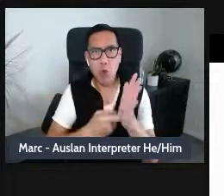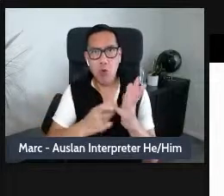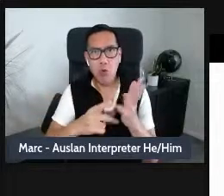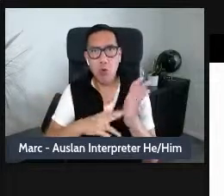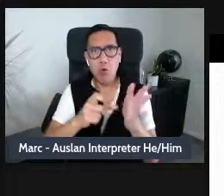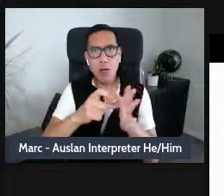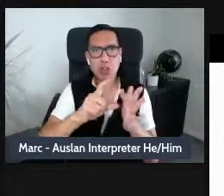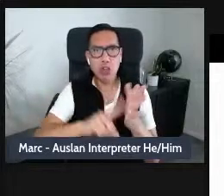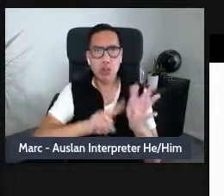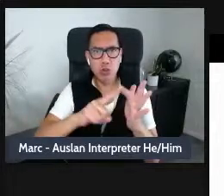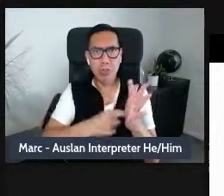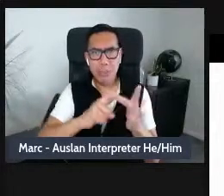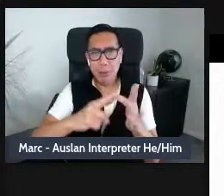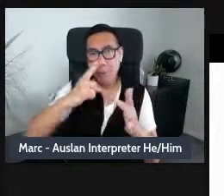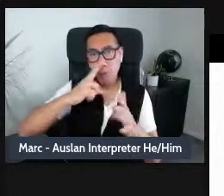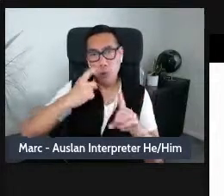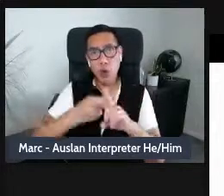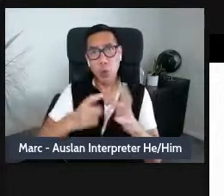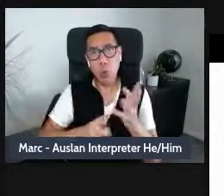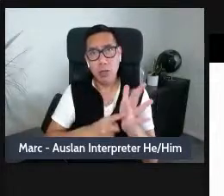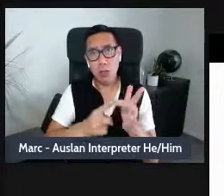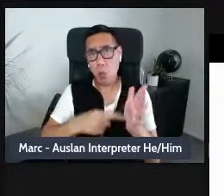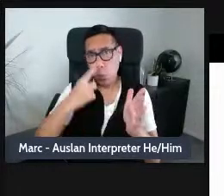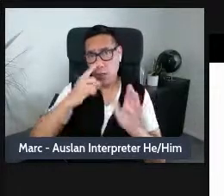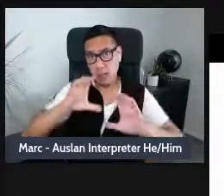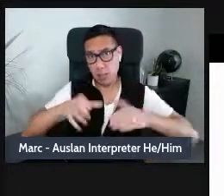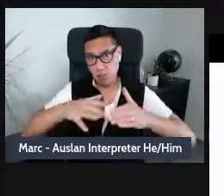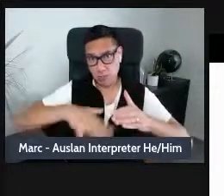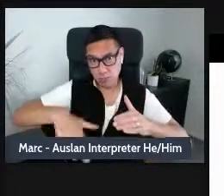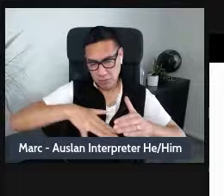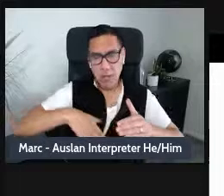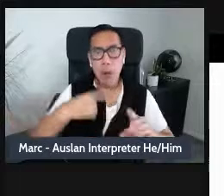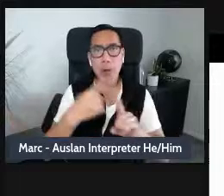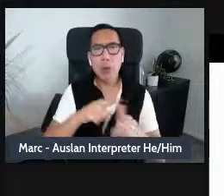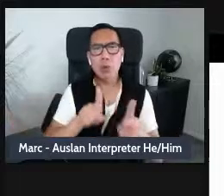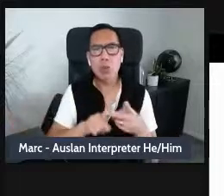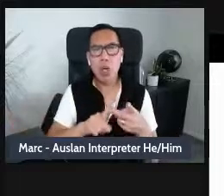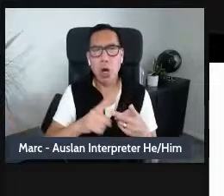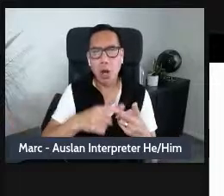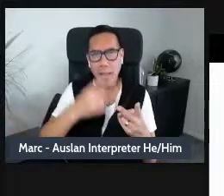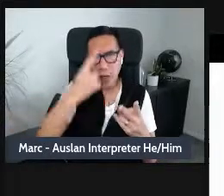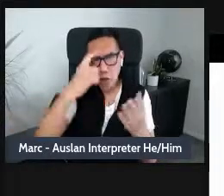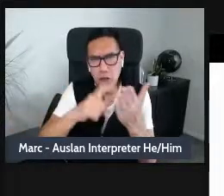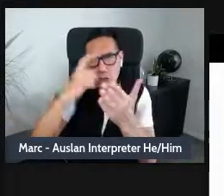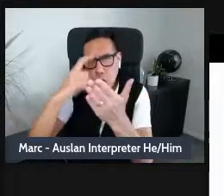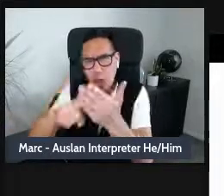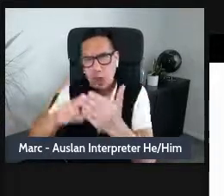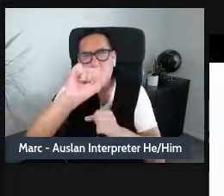Nation. I also acknowledge the traditional custodians of the various lands on which you are